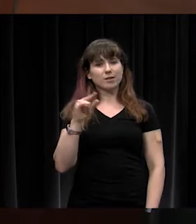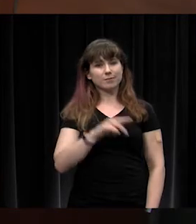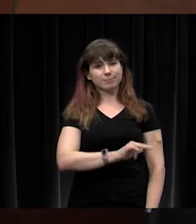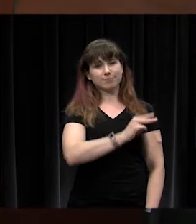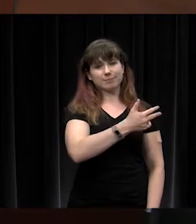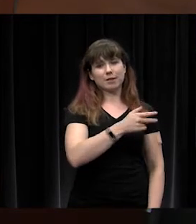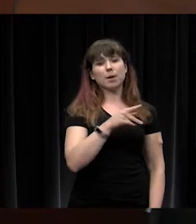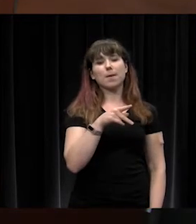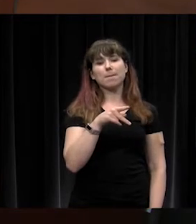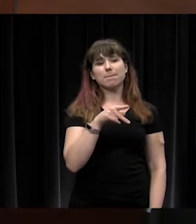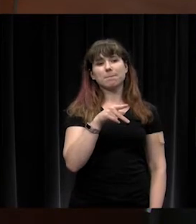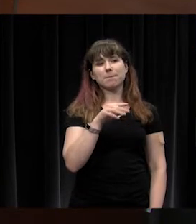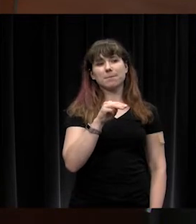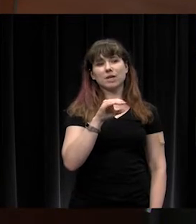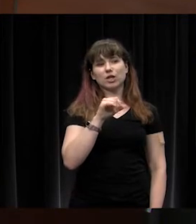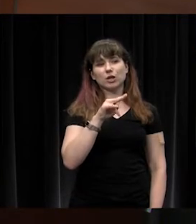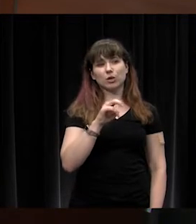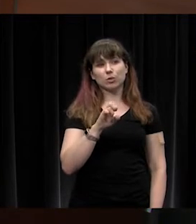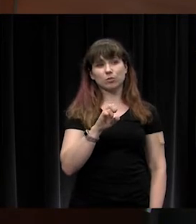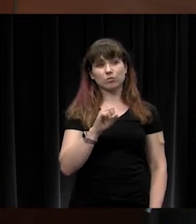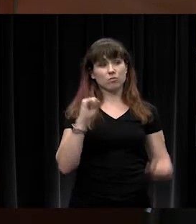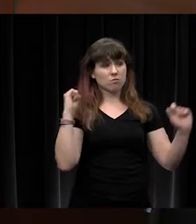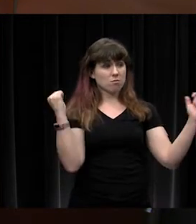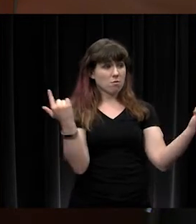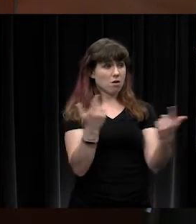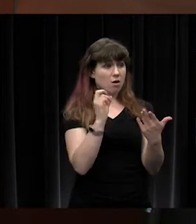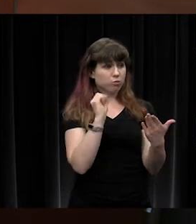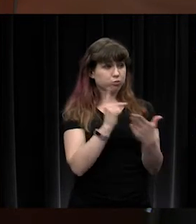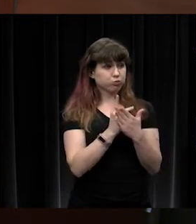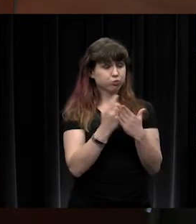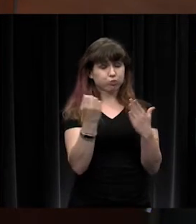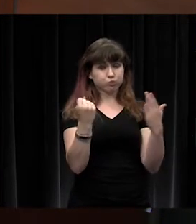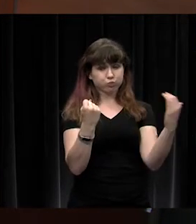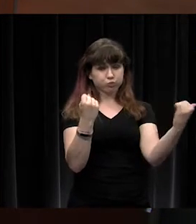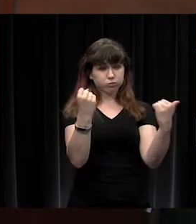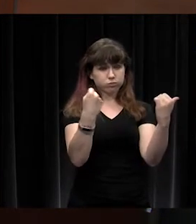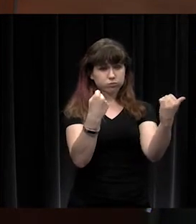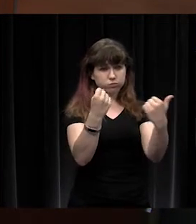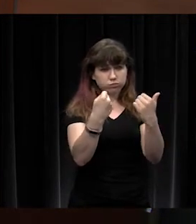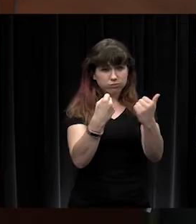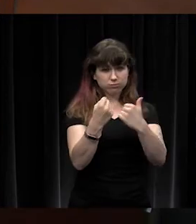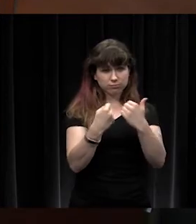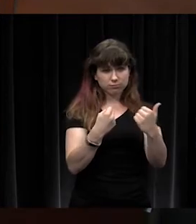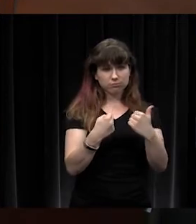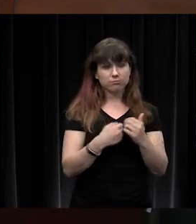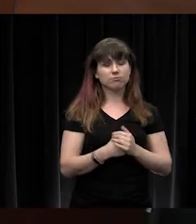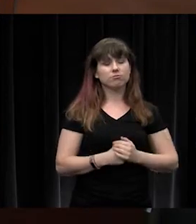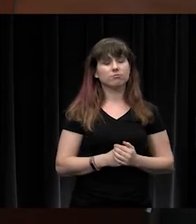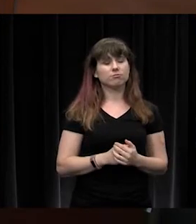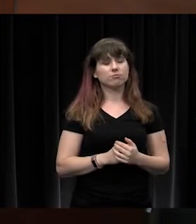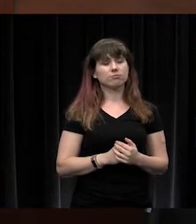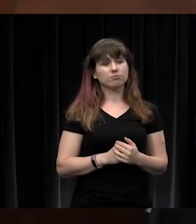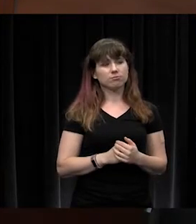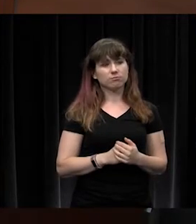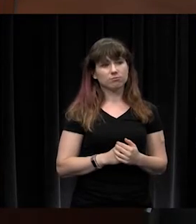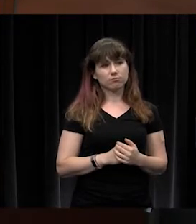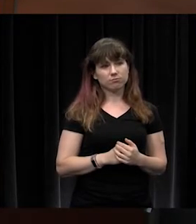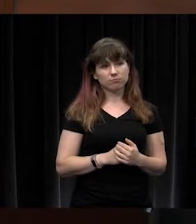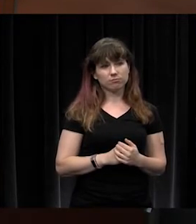Mr. Scheer? Yes. Mr. Beveridge? Yes. Mr. McCune? Yes. Mrs. Martin? Yes. Mrs. Felter? Yes. Mr. Poland? Yes. Mr. Whitcliffe?